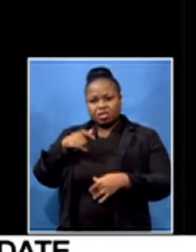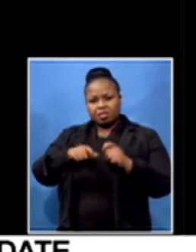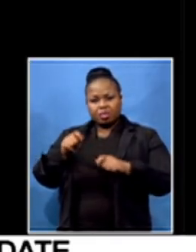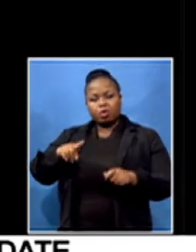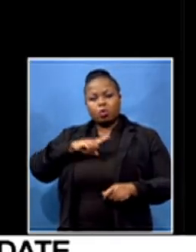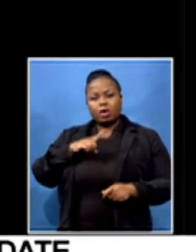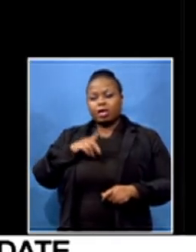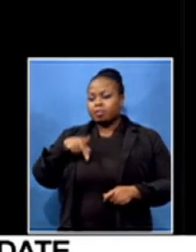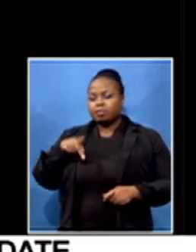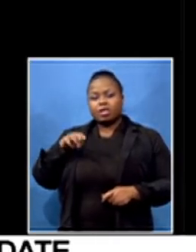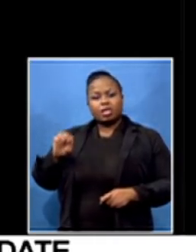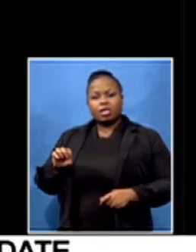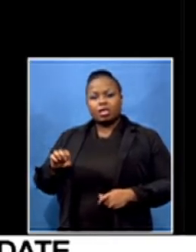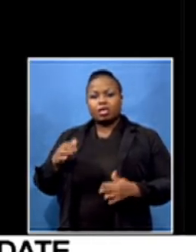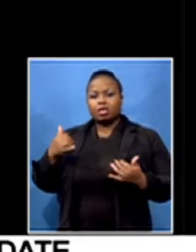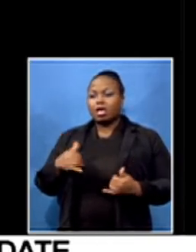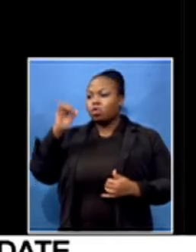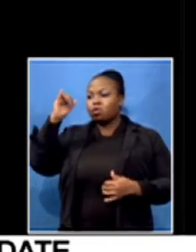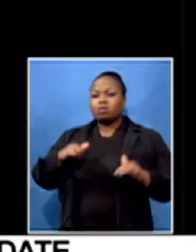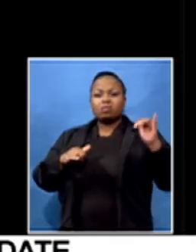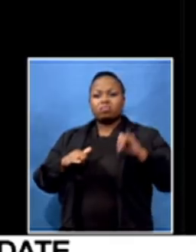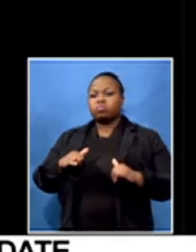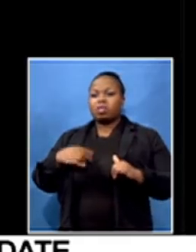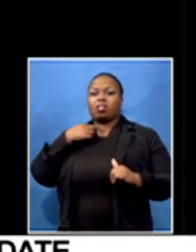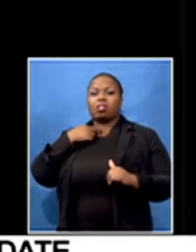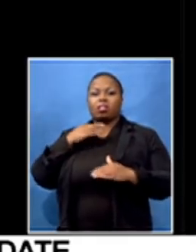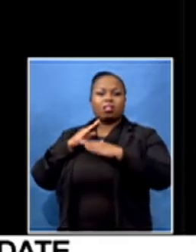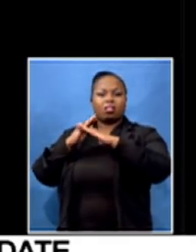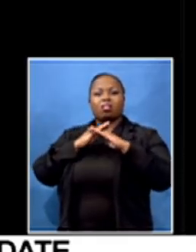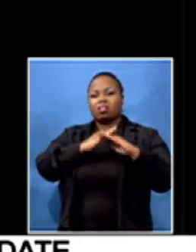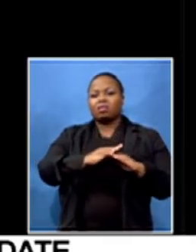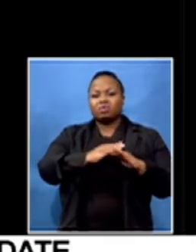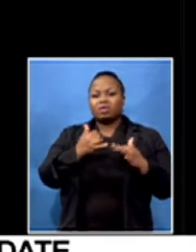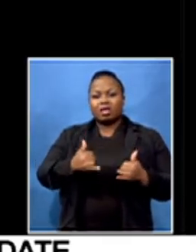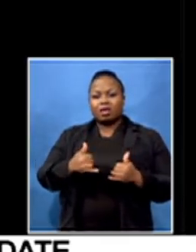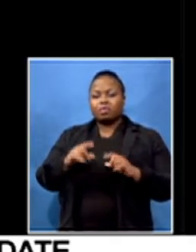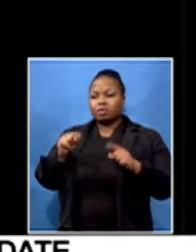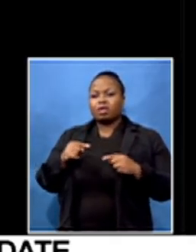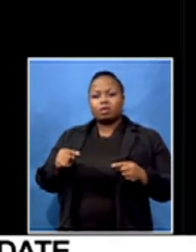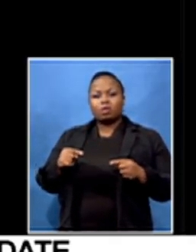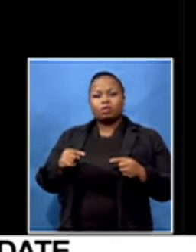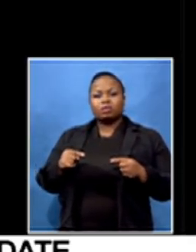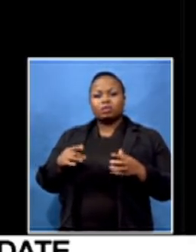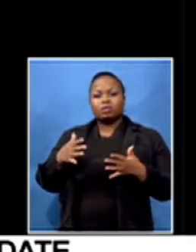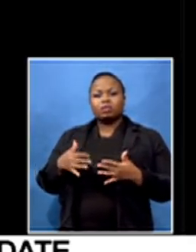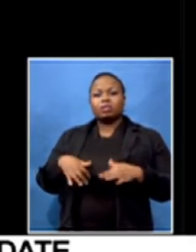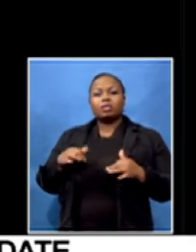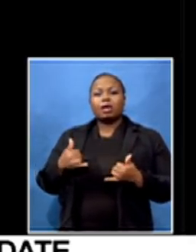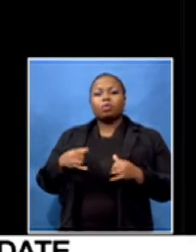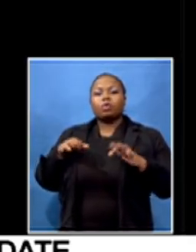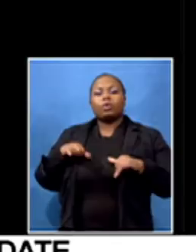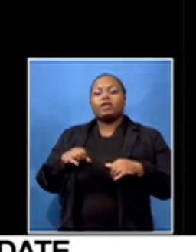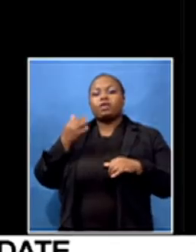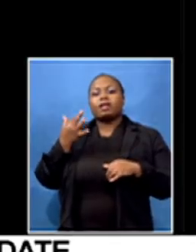Flights have been grounded, resulting in many tests or specimens being transported by road for up to 9 hours between